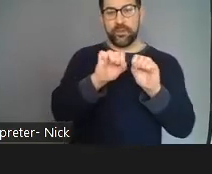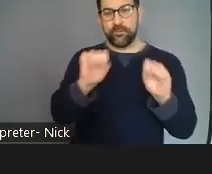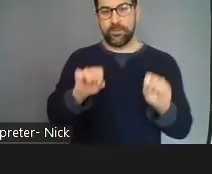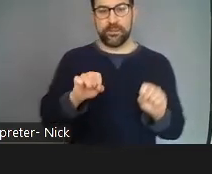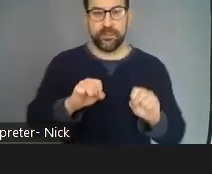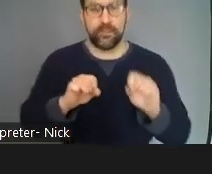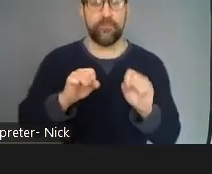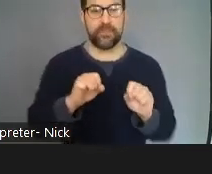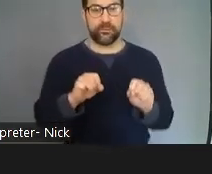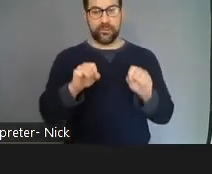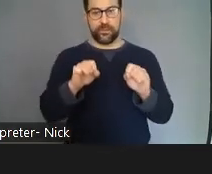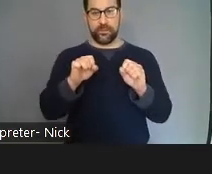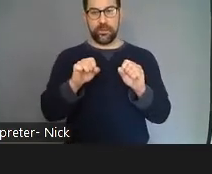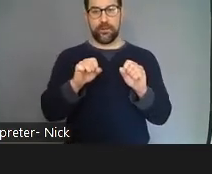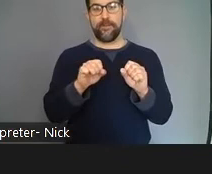in America today.